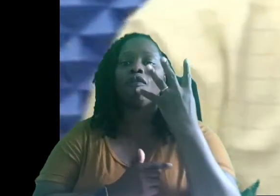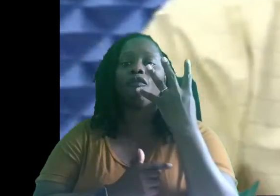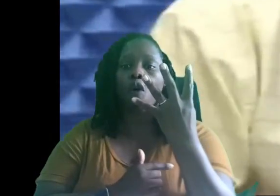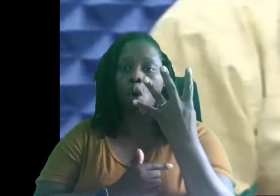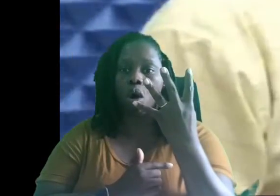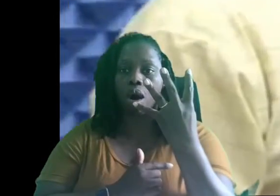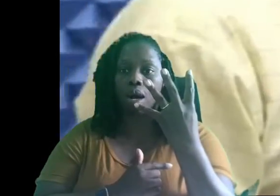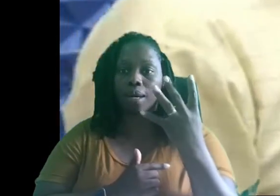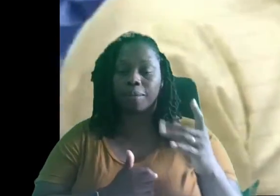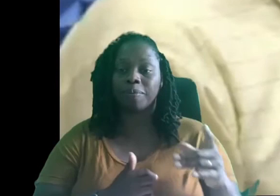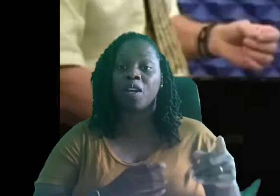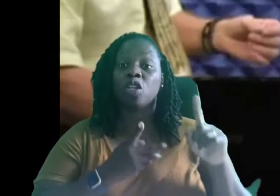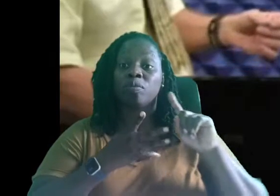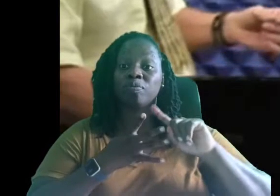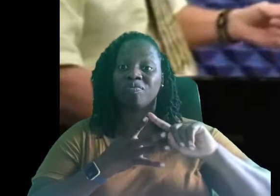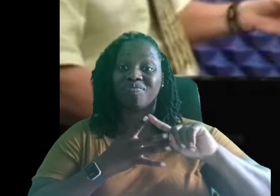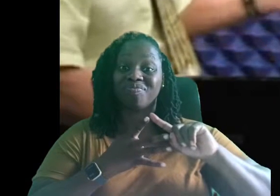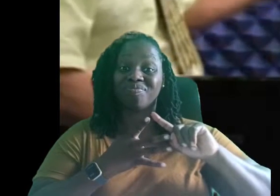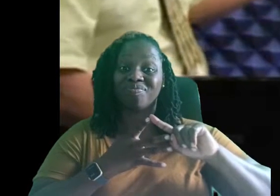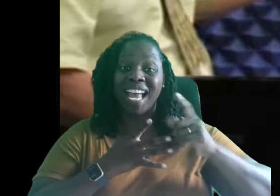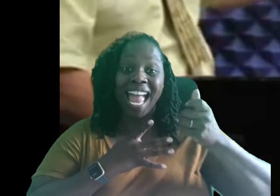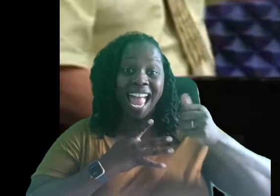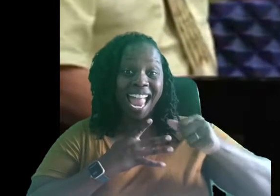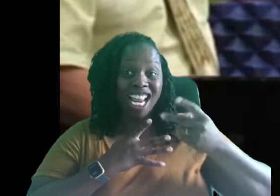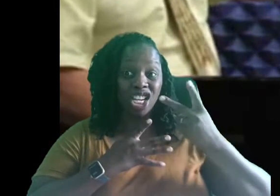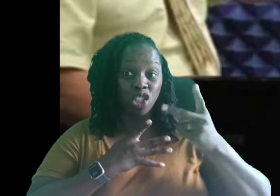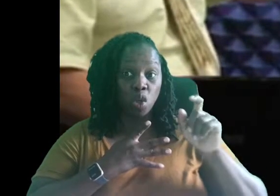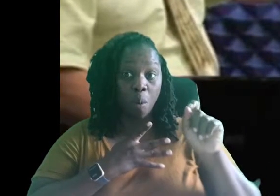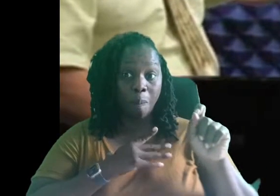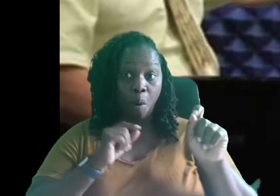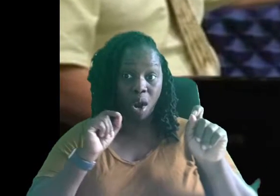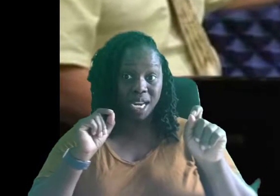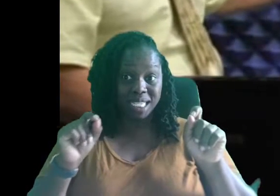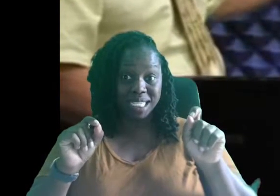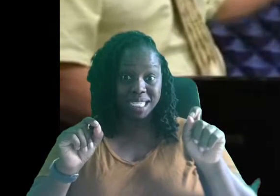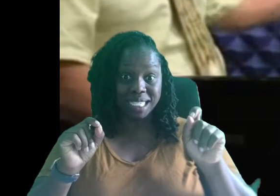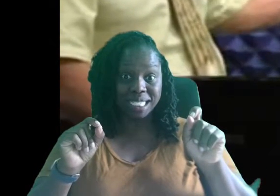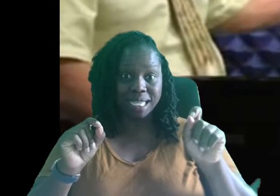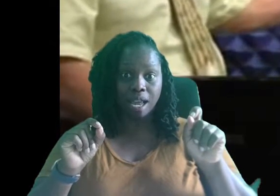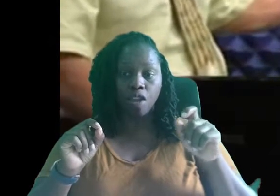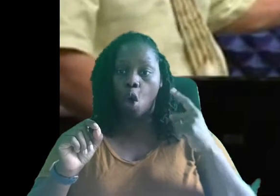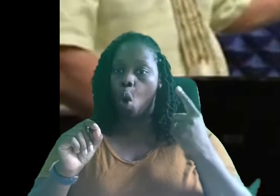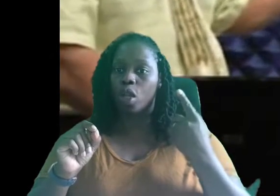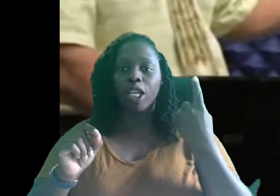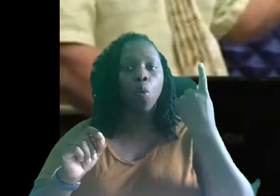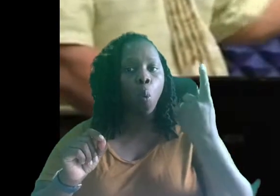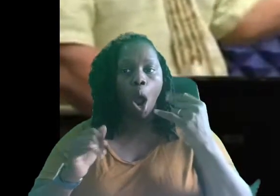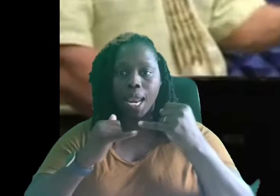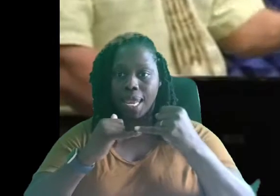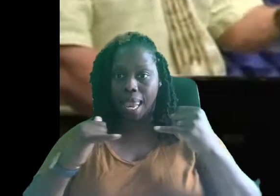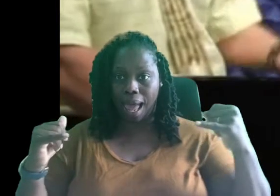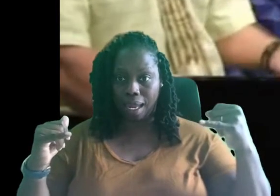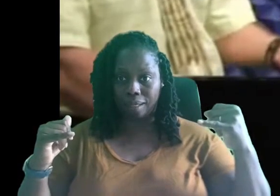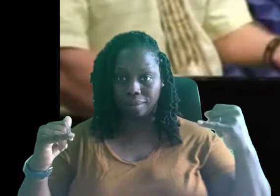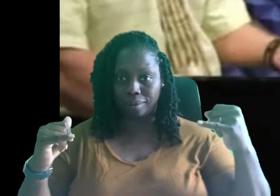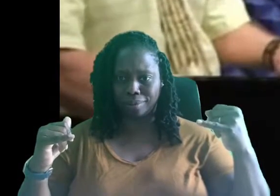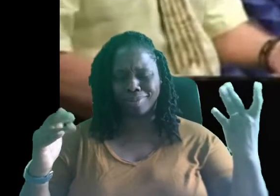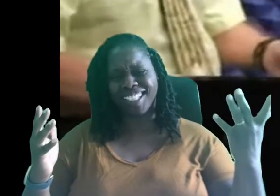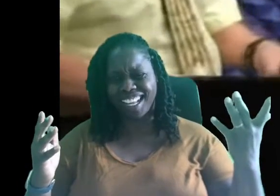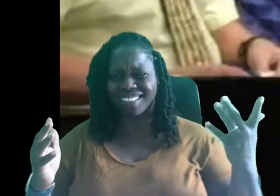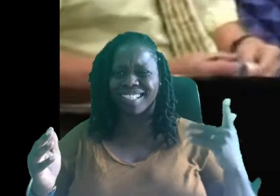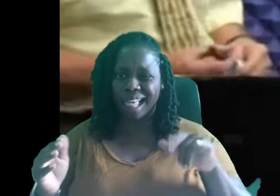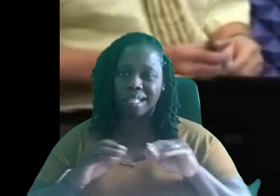postulates. And here is the first one. Through any 2 points, there is one and only one